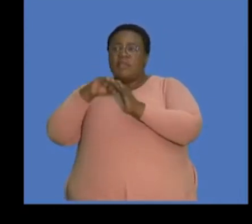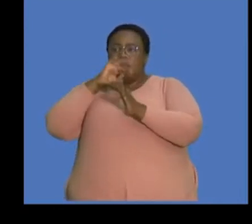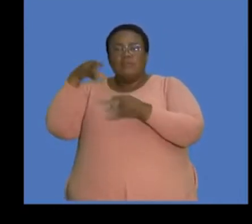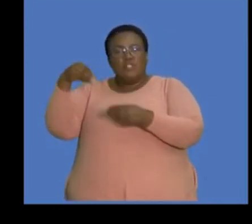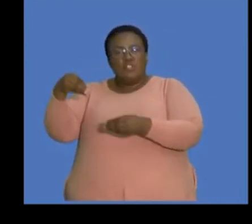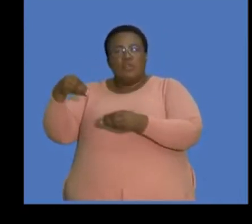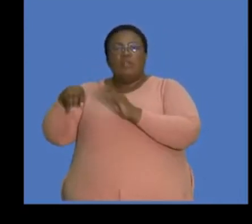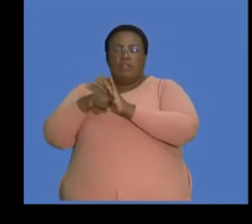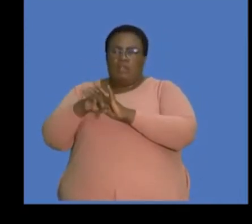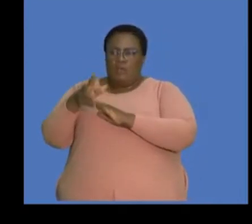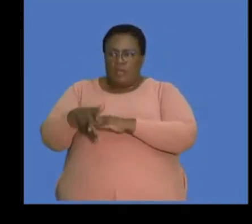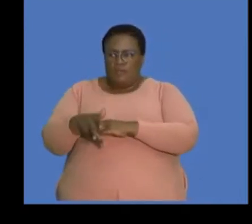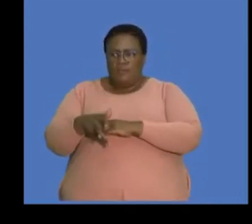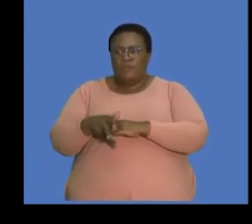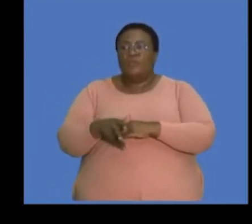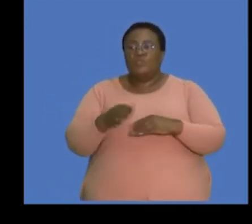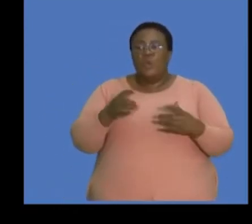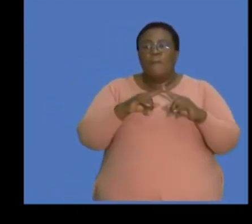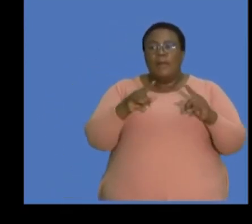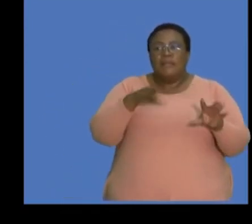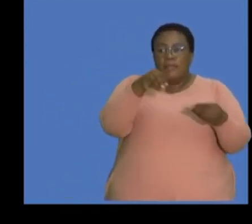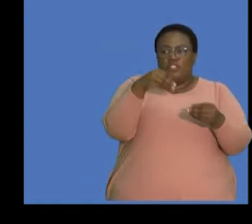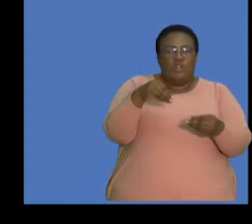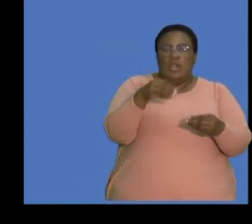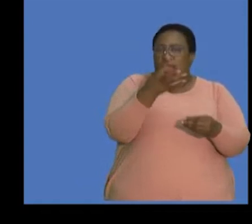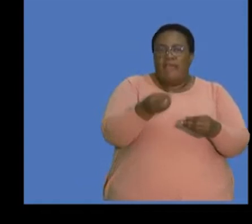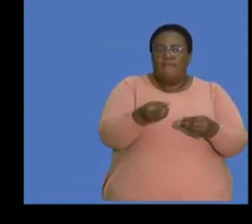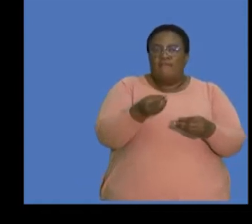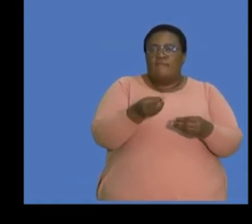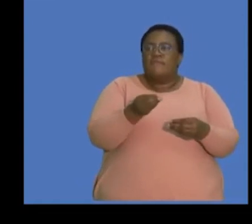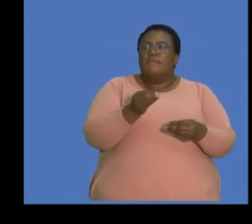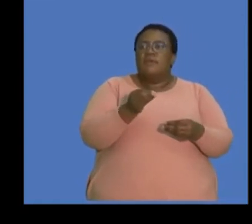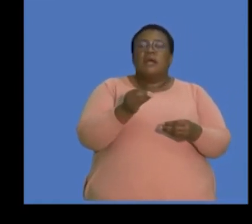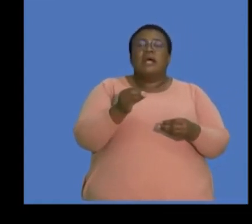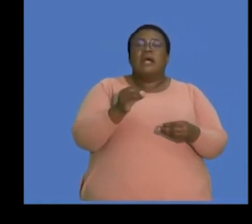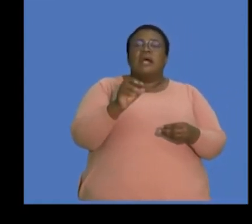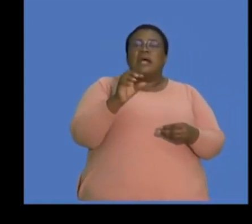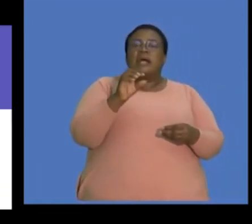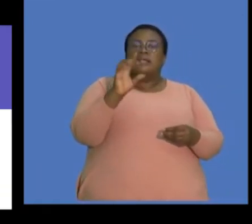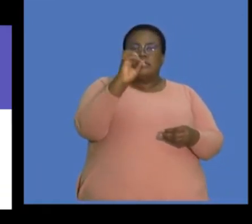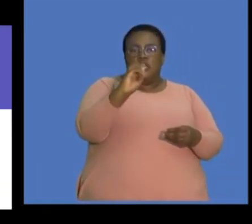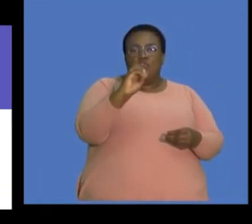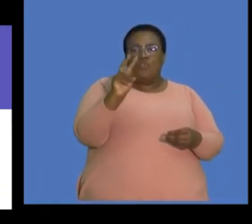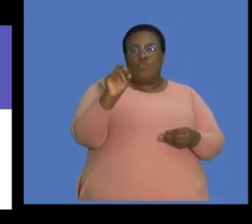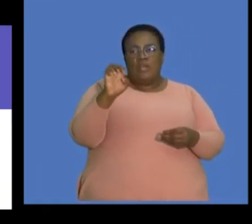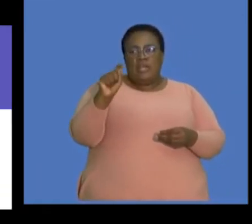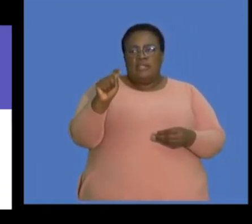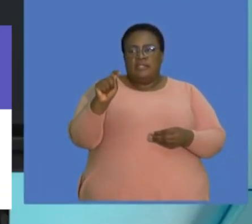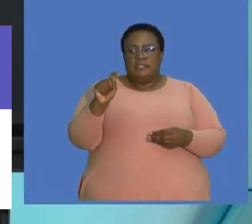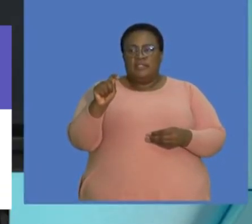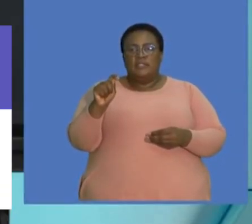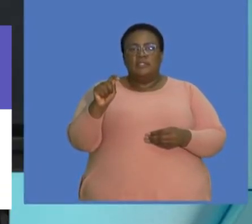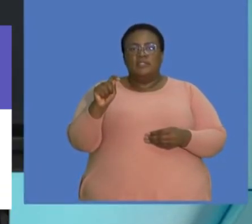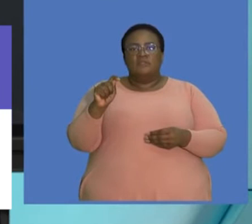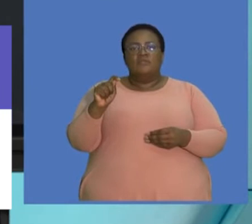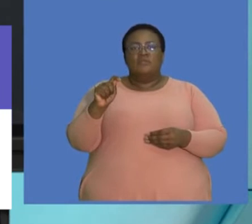But keep in mind that neutral materials have a zero net charge, which does not suggest that they have no charges.